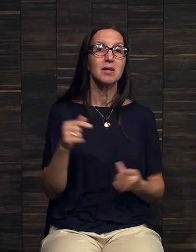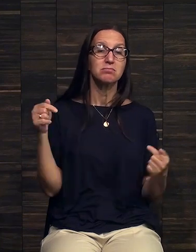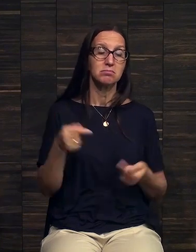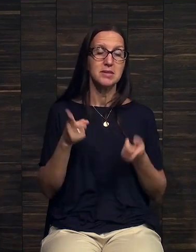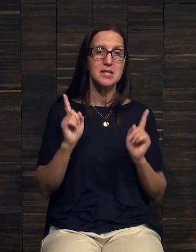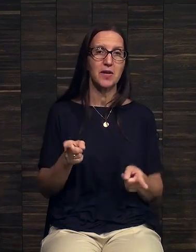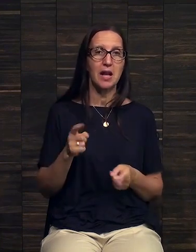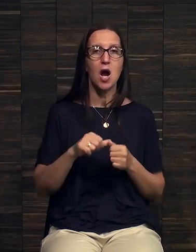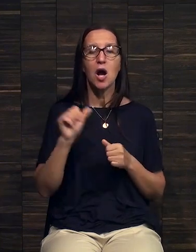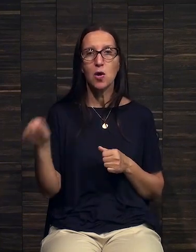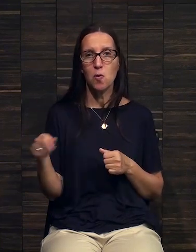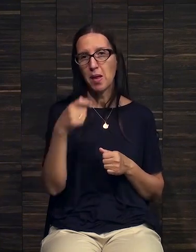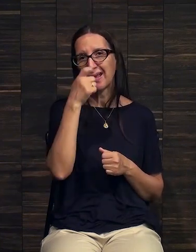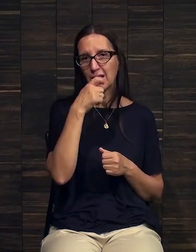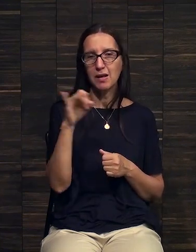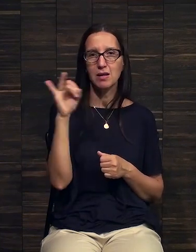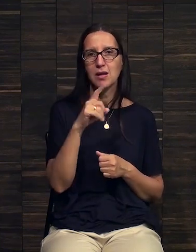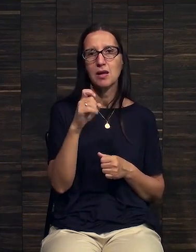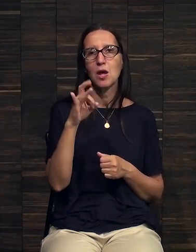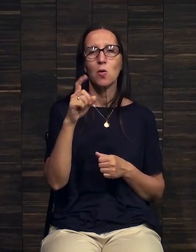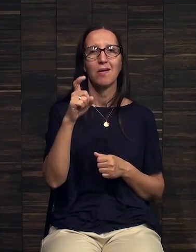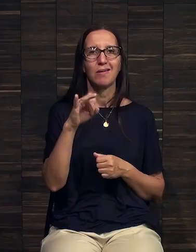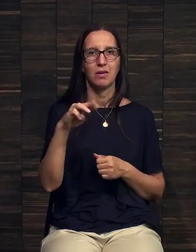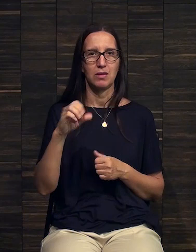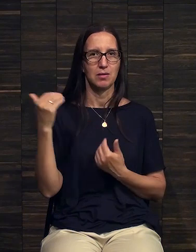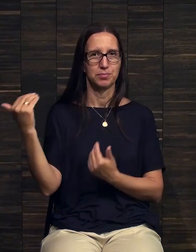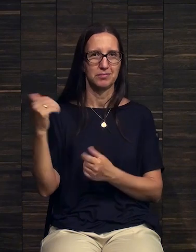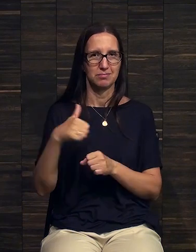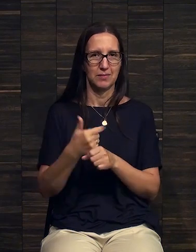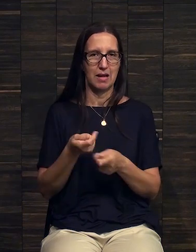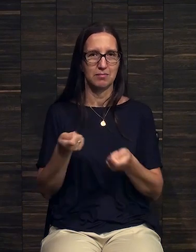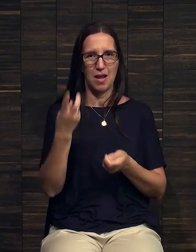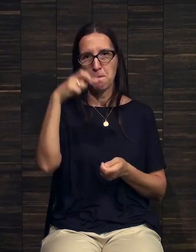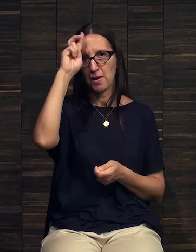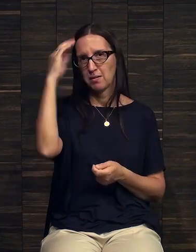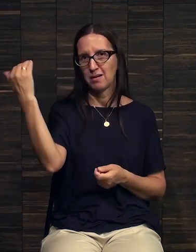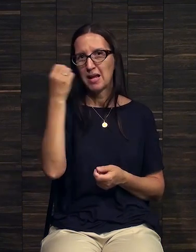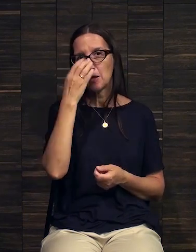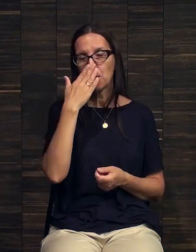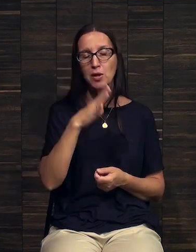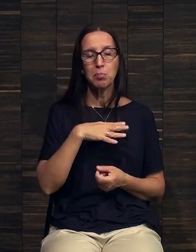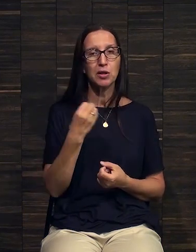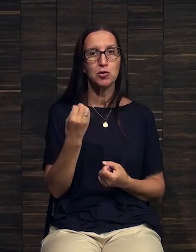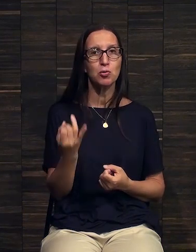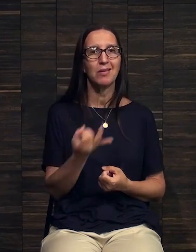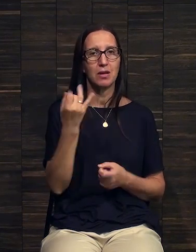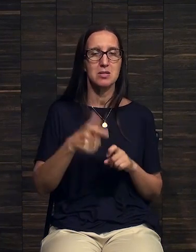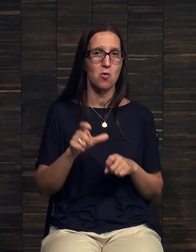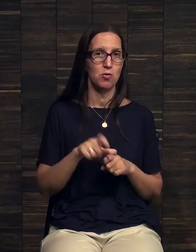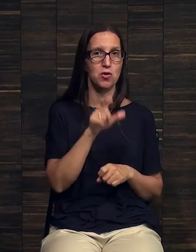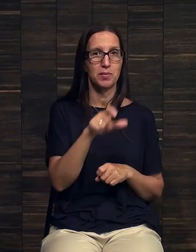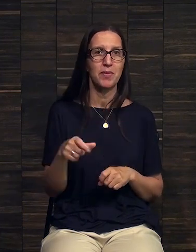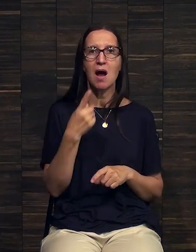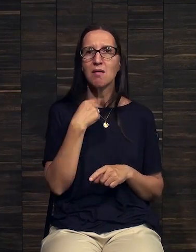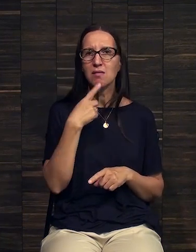becomes brighter and brighter. Apart from Hirohito and Hitler, images. We started to